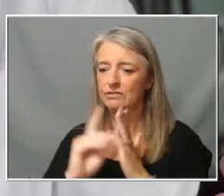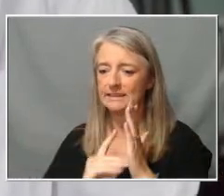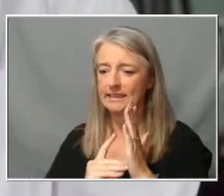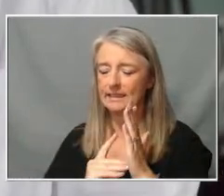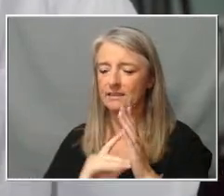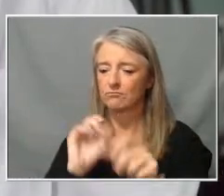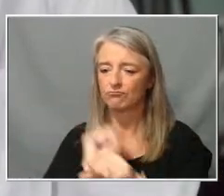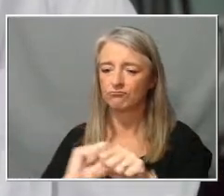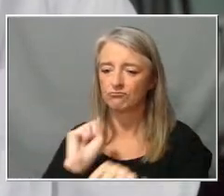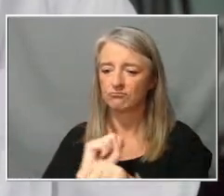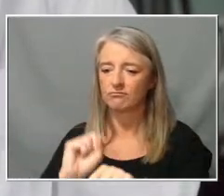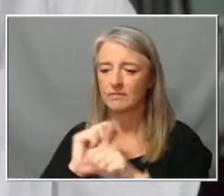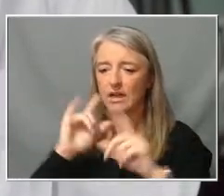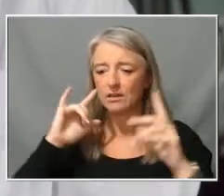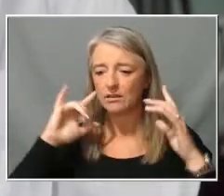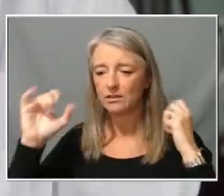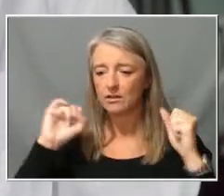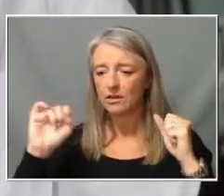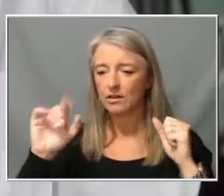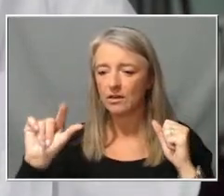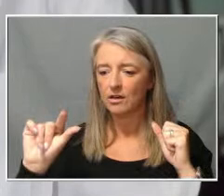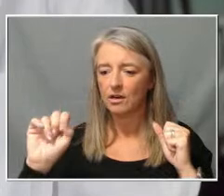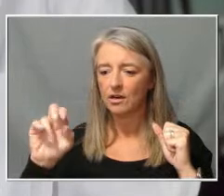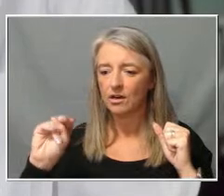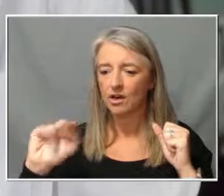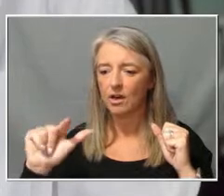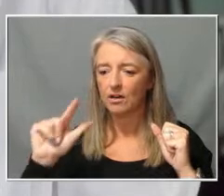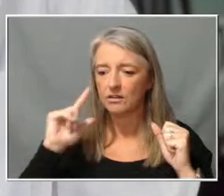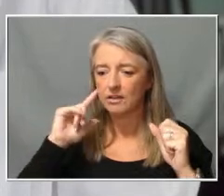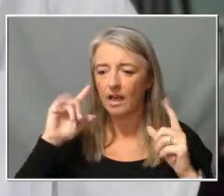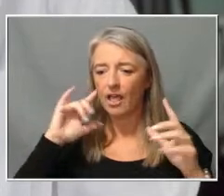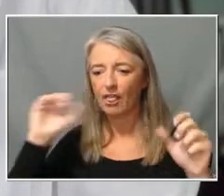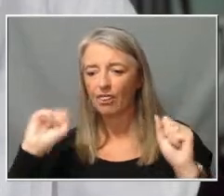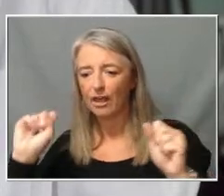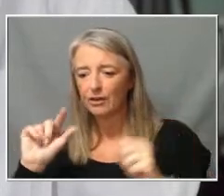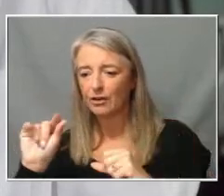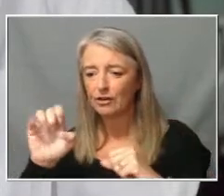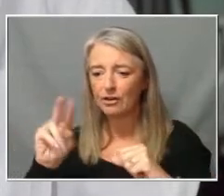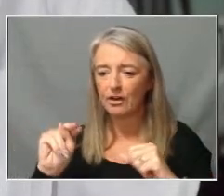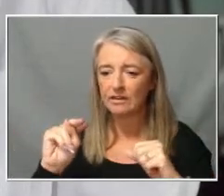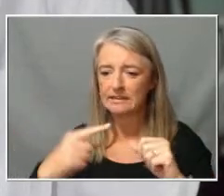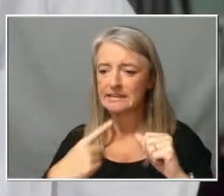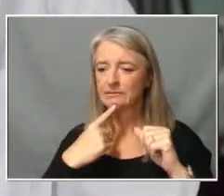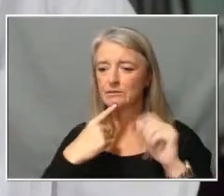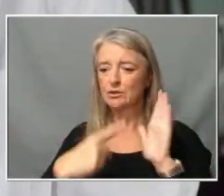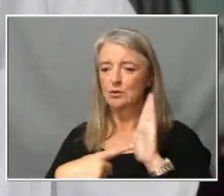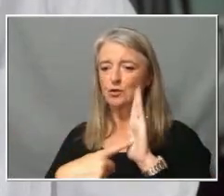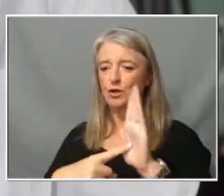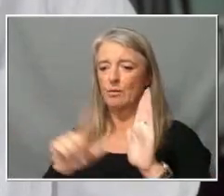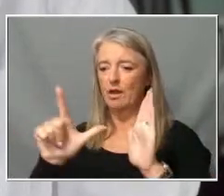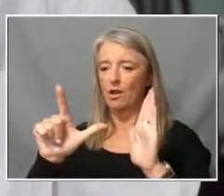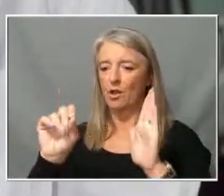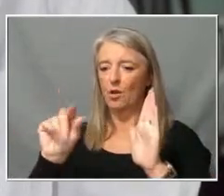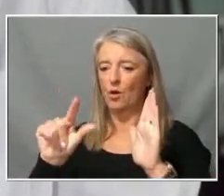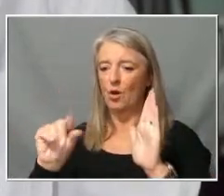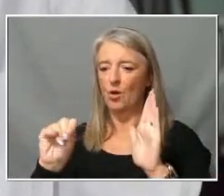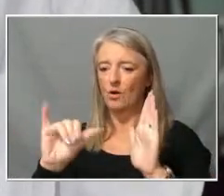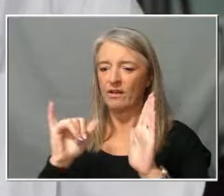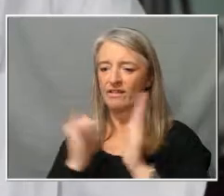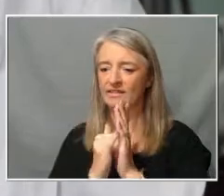on Gongs for Thunder, making a logo. And he was like, it's actually Thunder Gong. And I was like disappointed. And then he showed me the logo, and I was like, that's it. It's Thunder